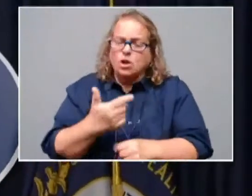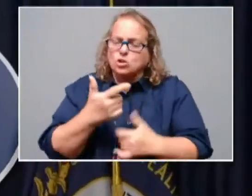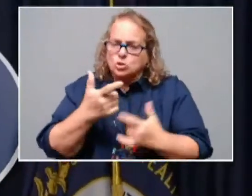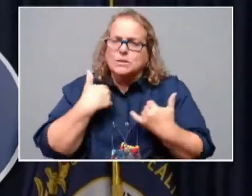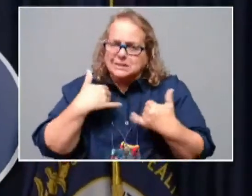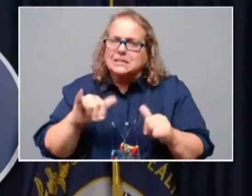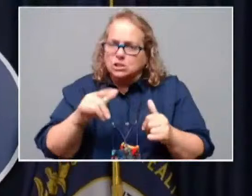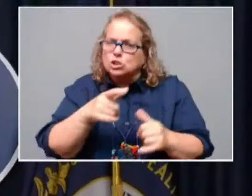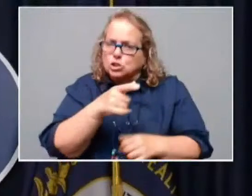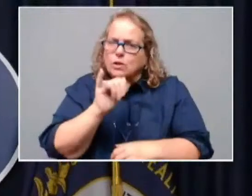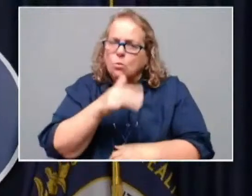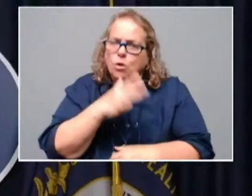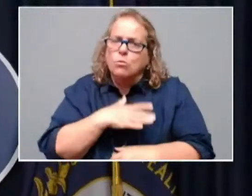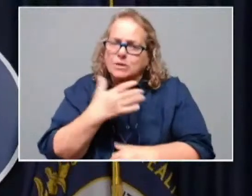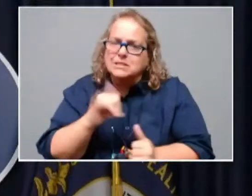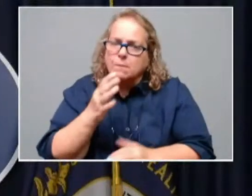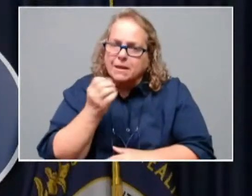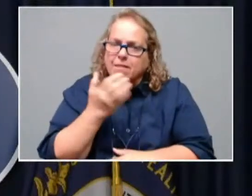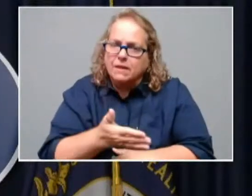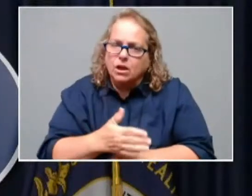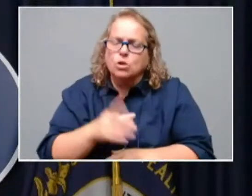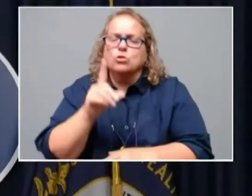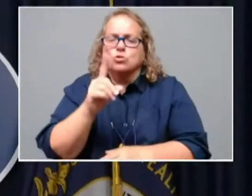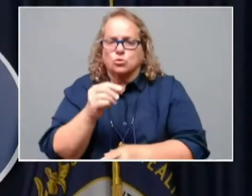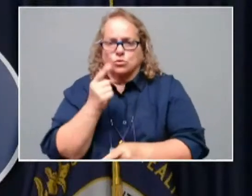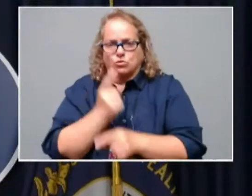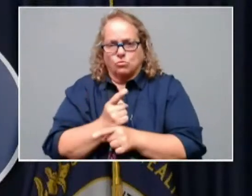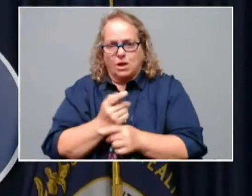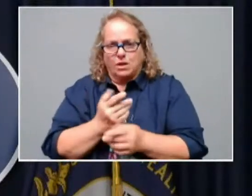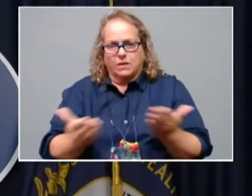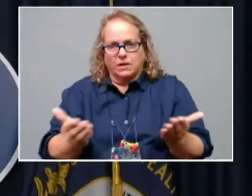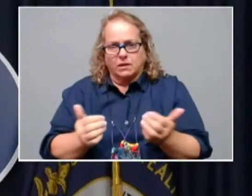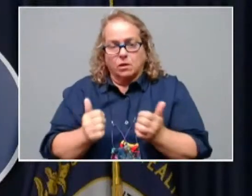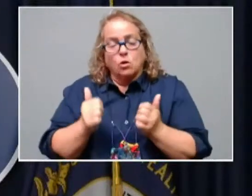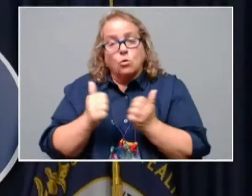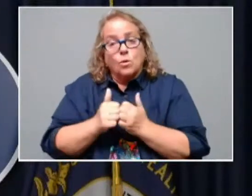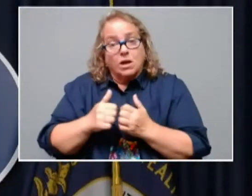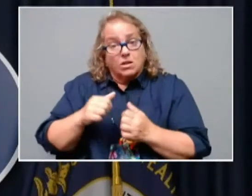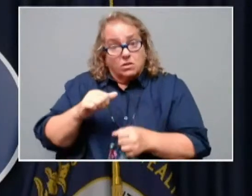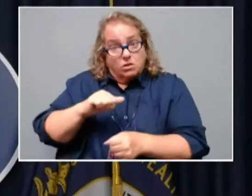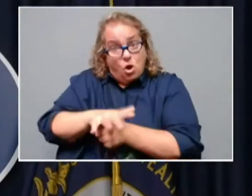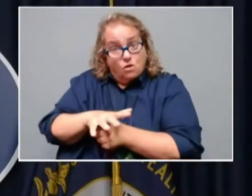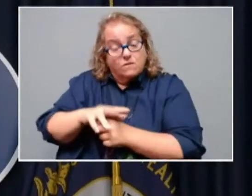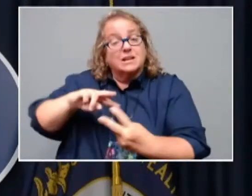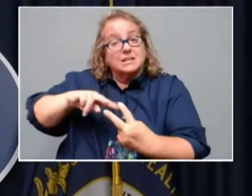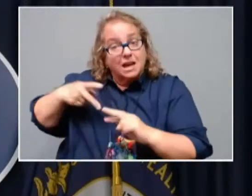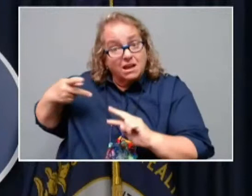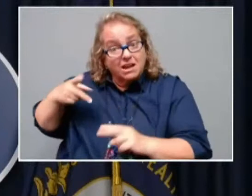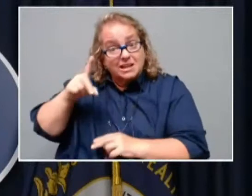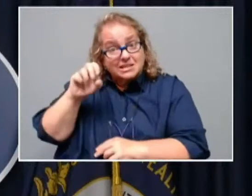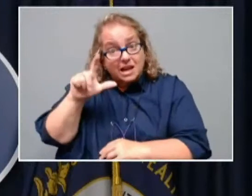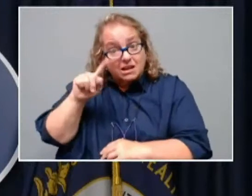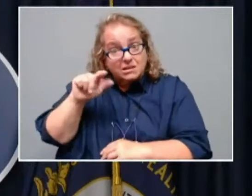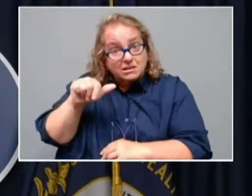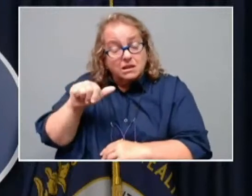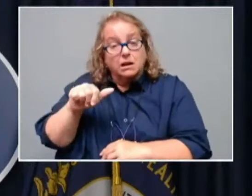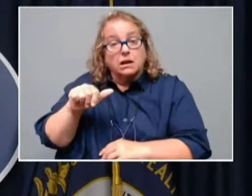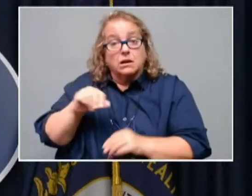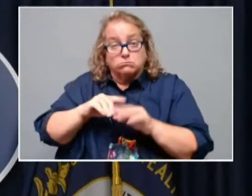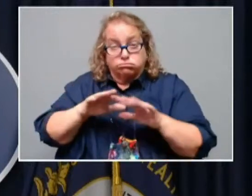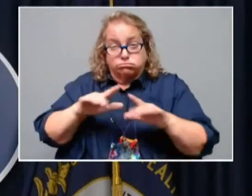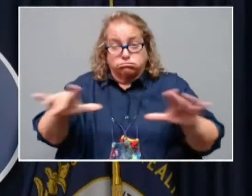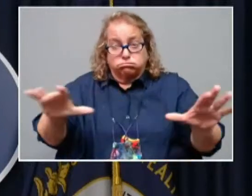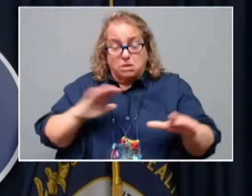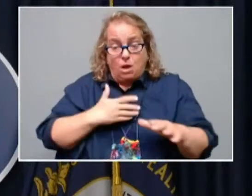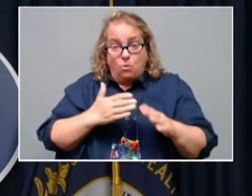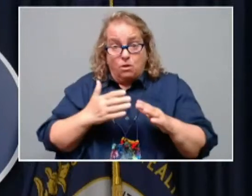So with the Delta variant burning through our population, with hospitals bursting at the seams, a couple of things that